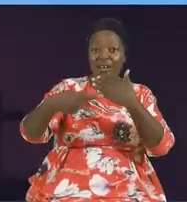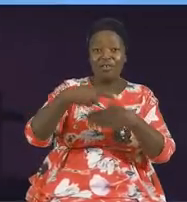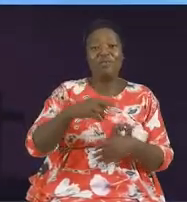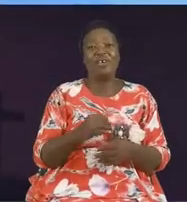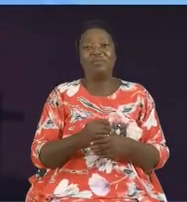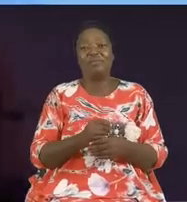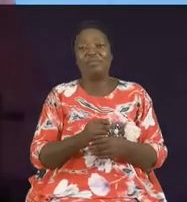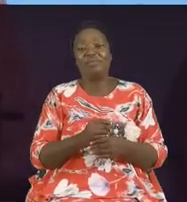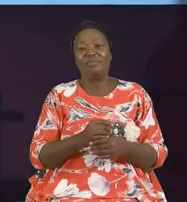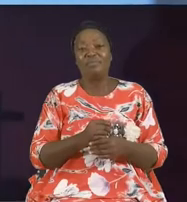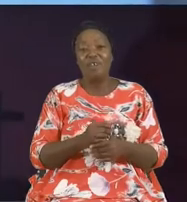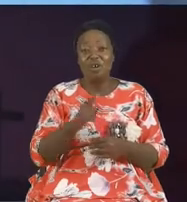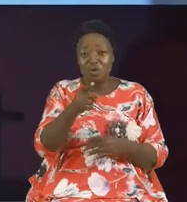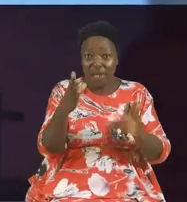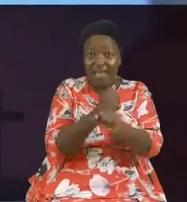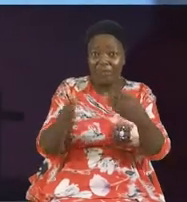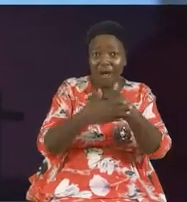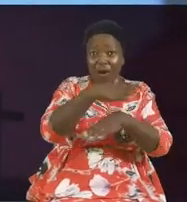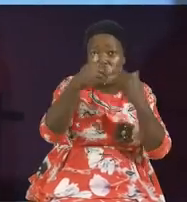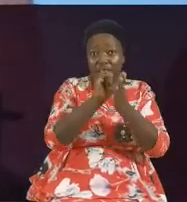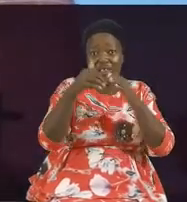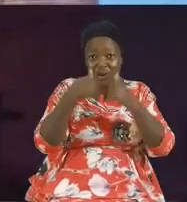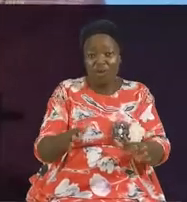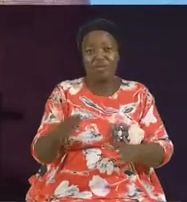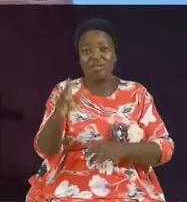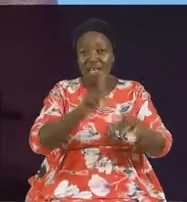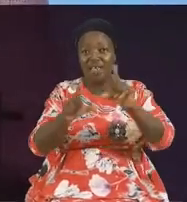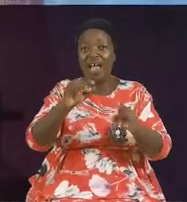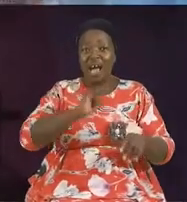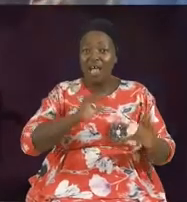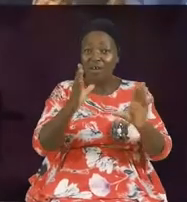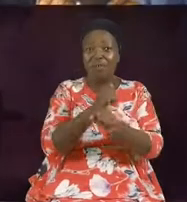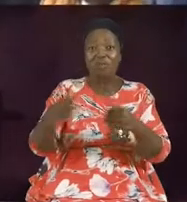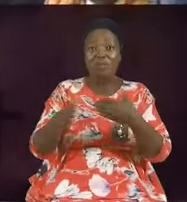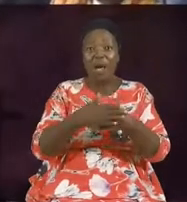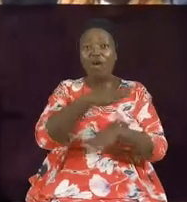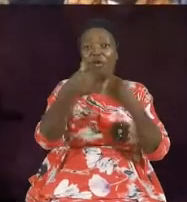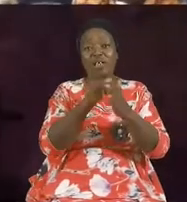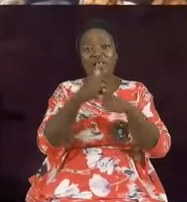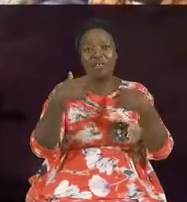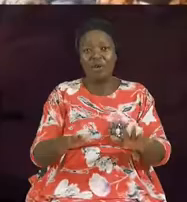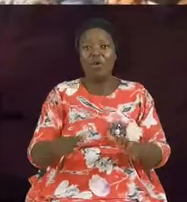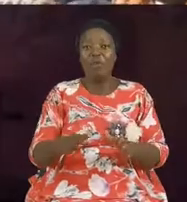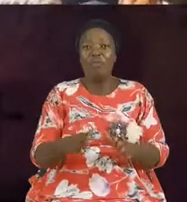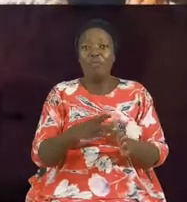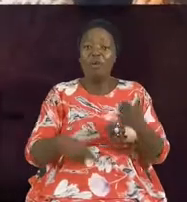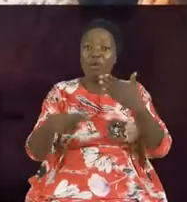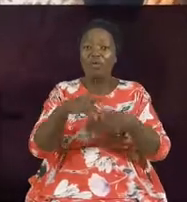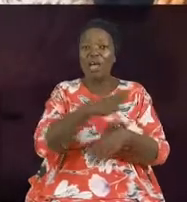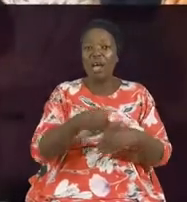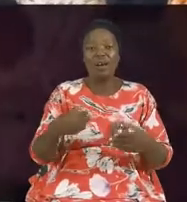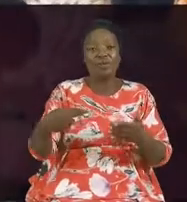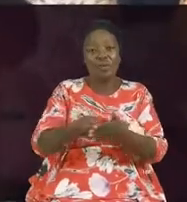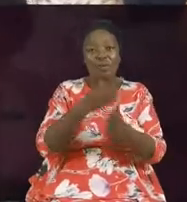I recover. I said, I recover. Somebody is not recovering there. I